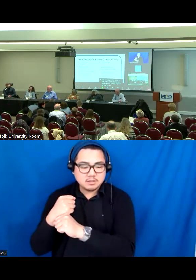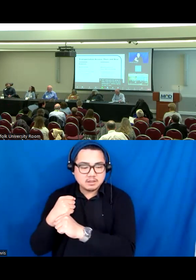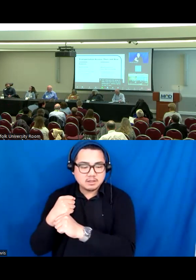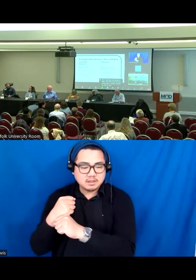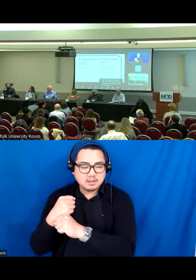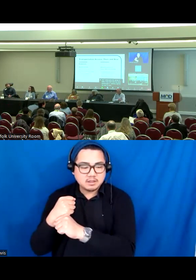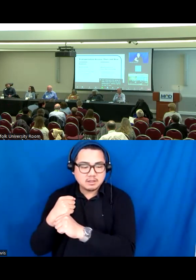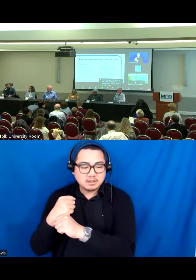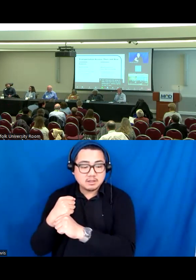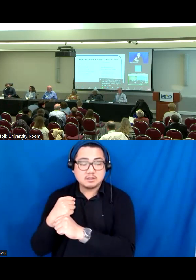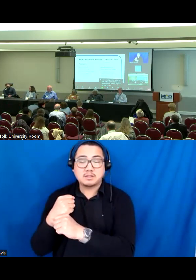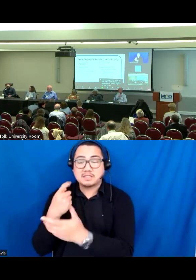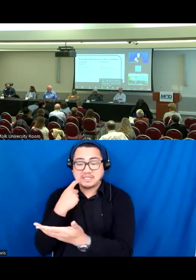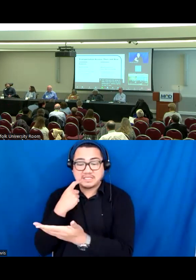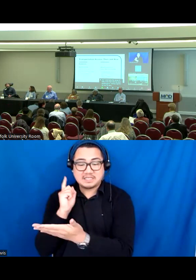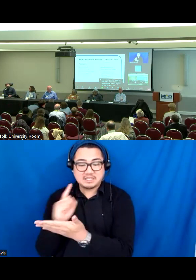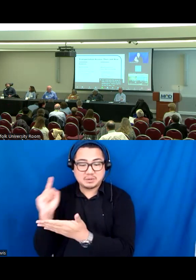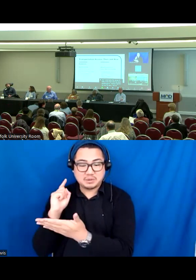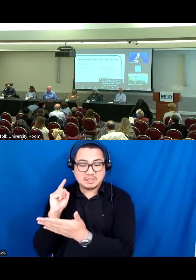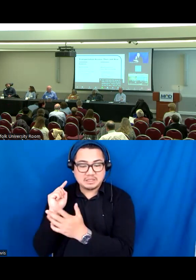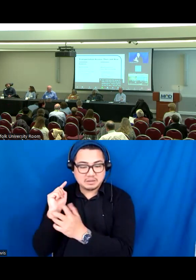Just last week, March